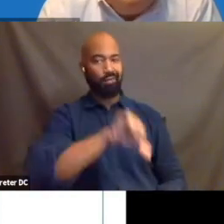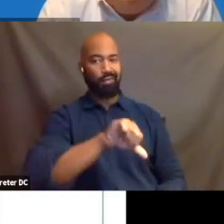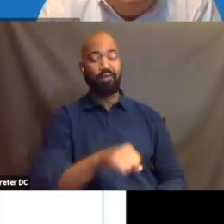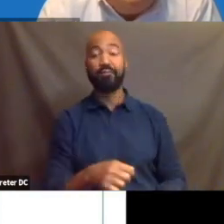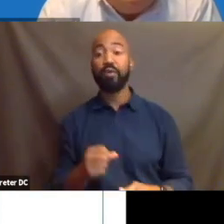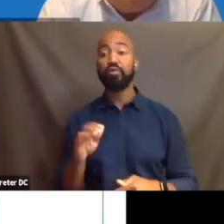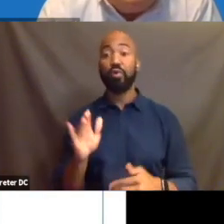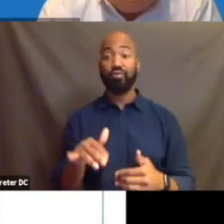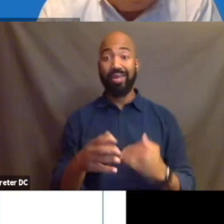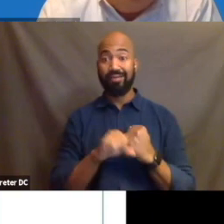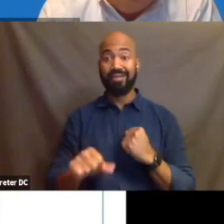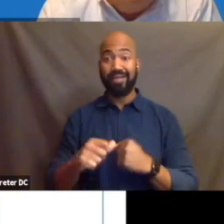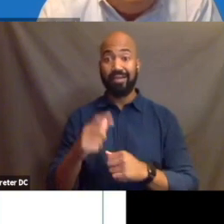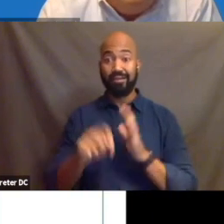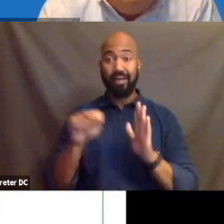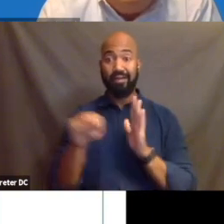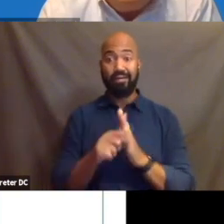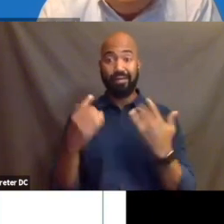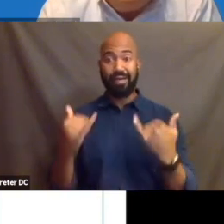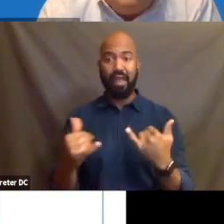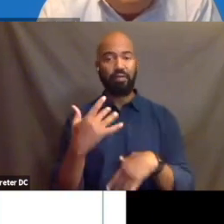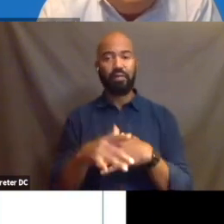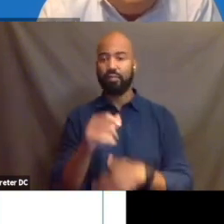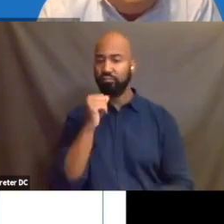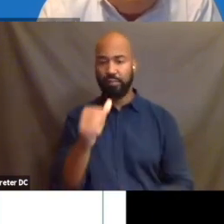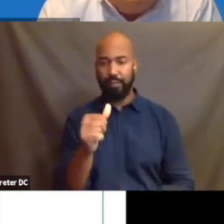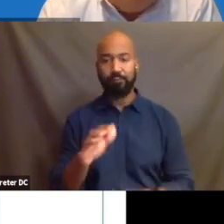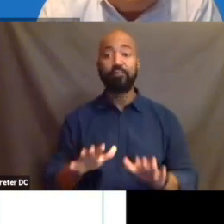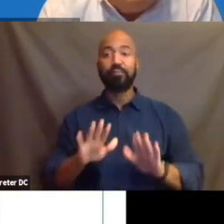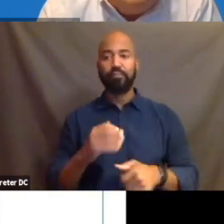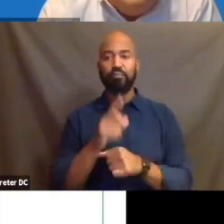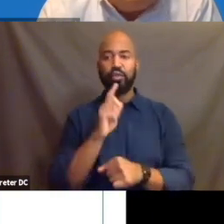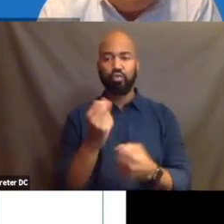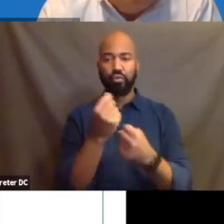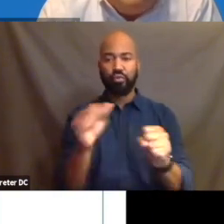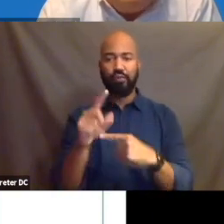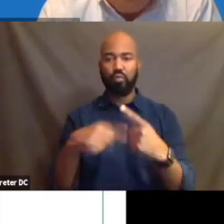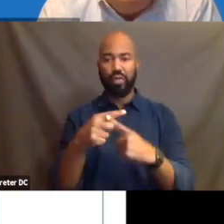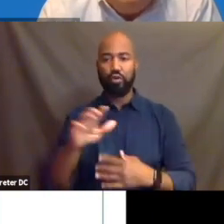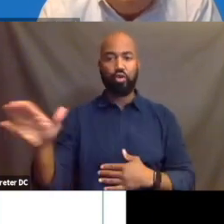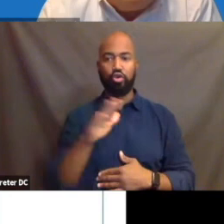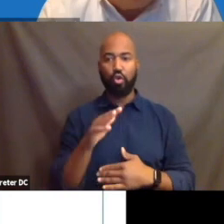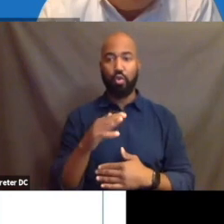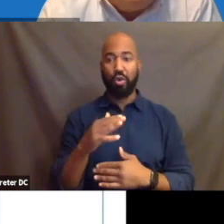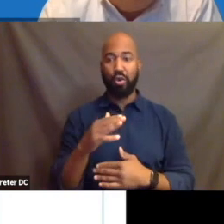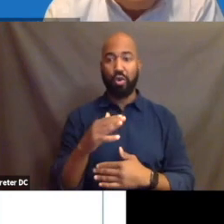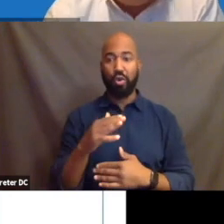is no longer available. So if you really want to be on the safe side and you're returning an absentee ballot, you really want to